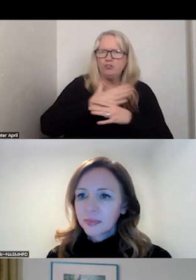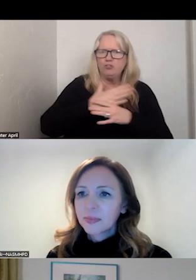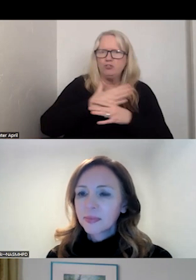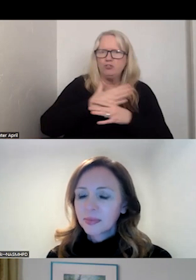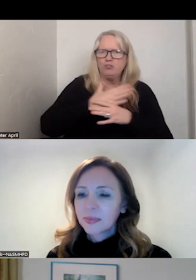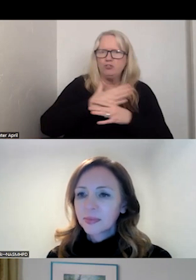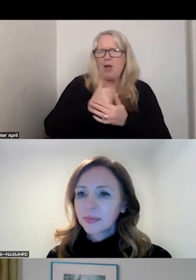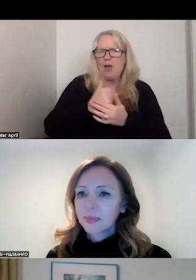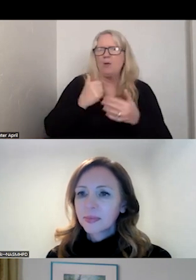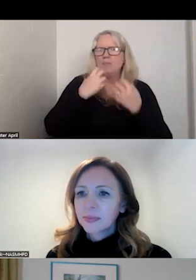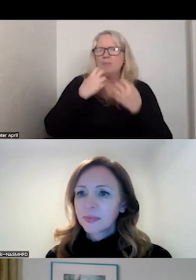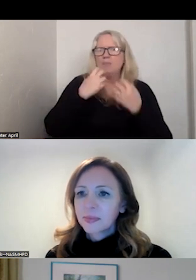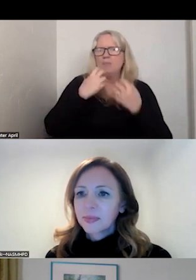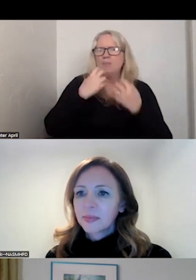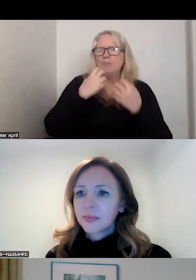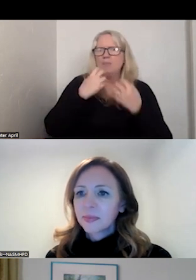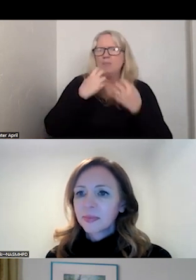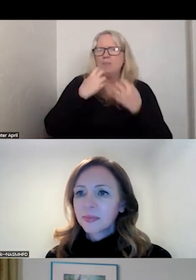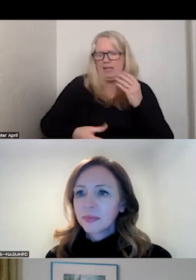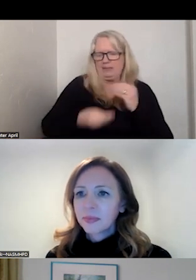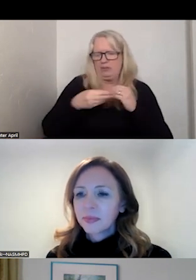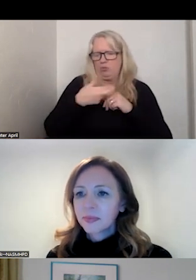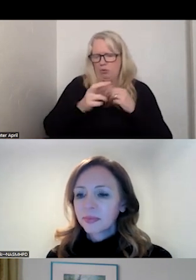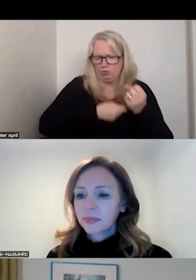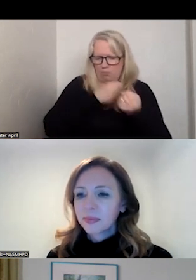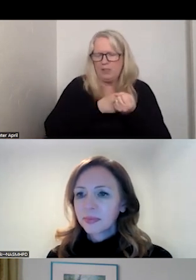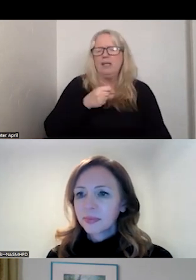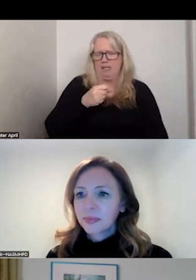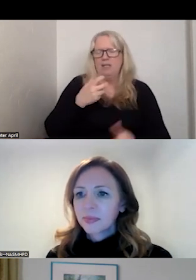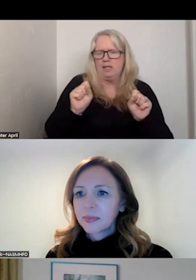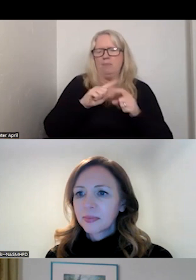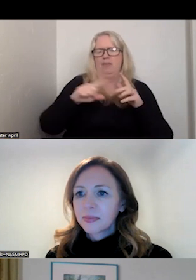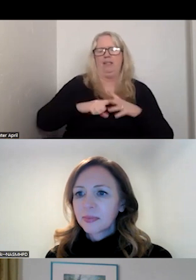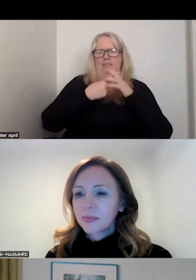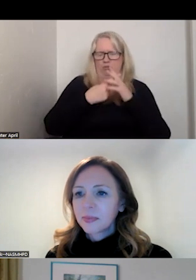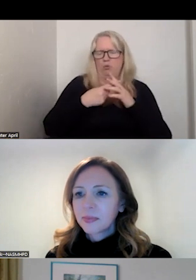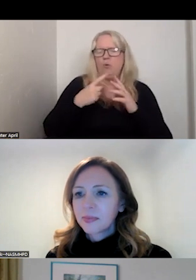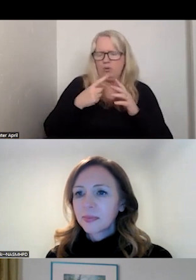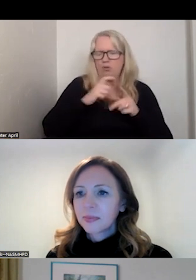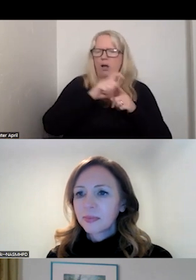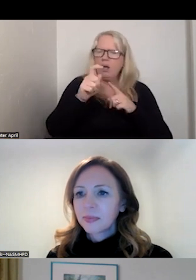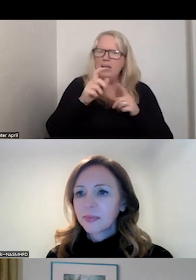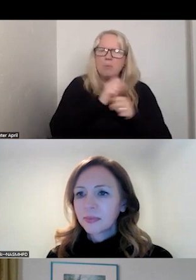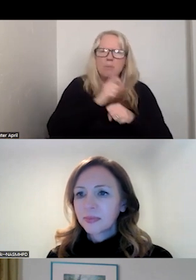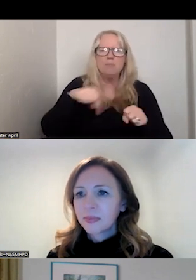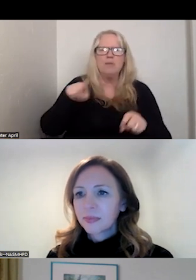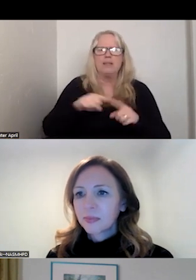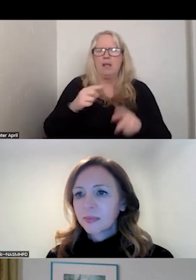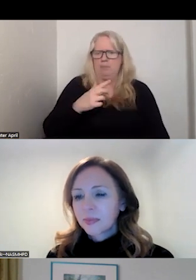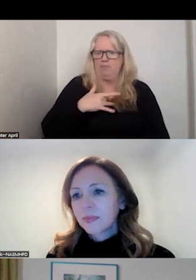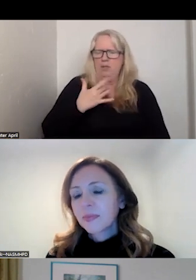additional referrals, supported them in staying safe after that initial call, and just made them feel cared